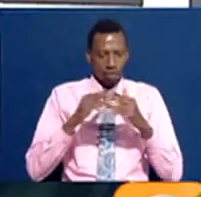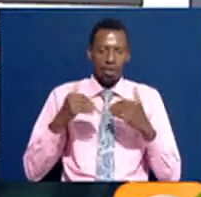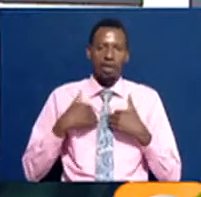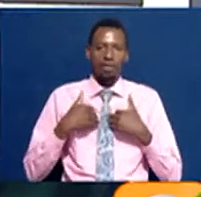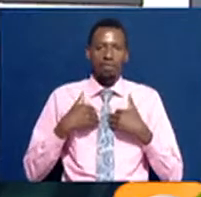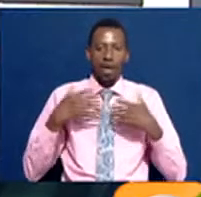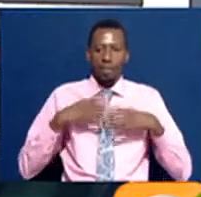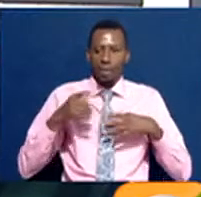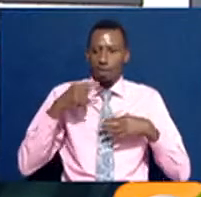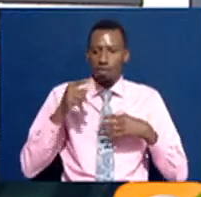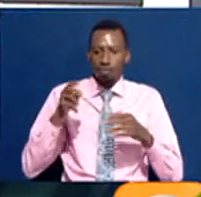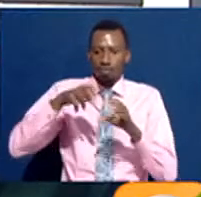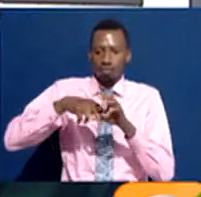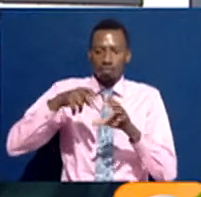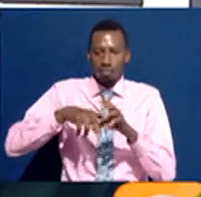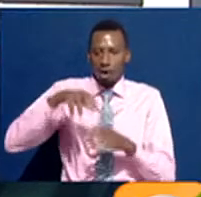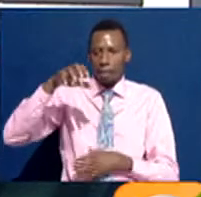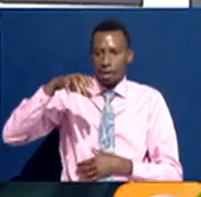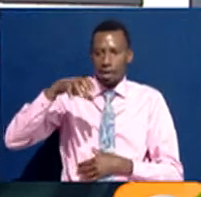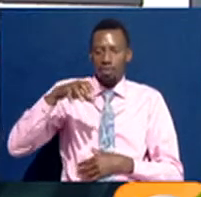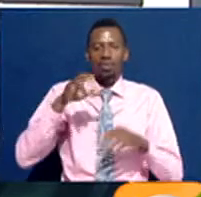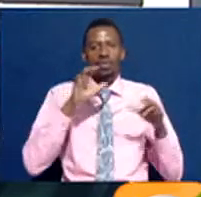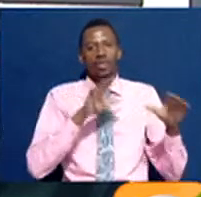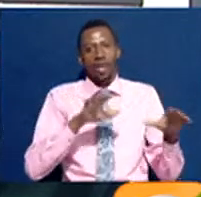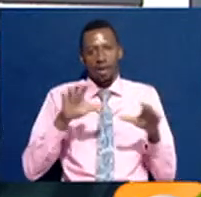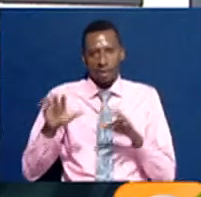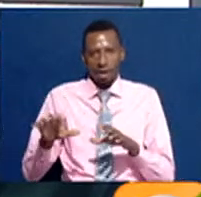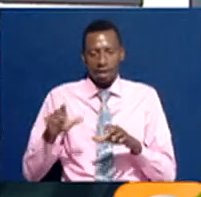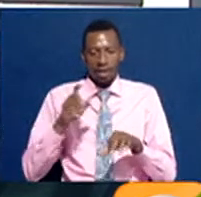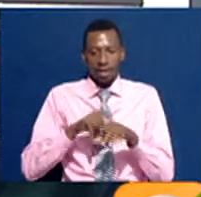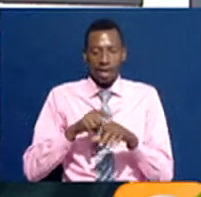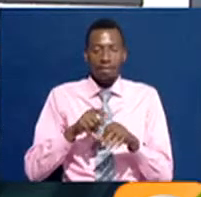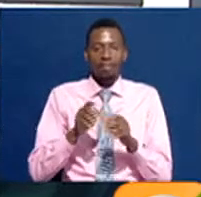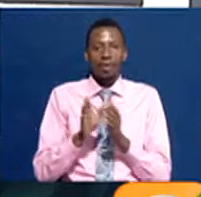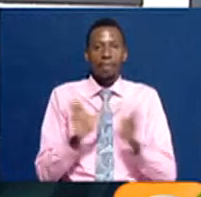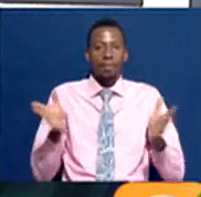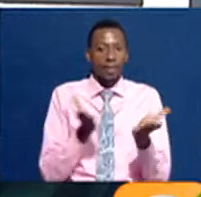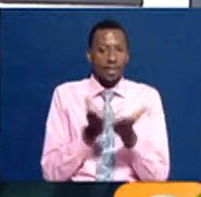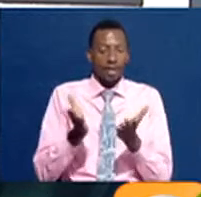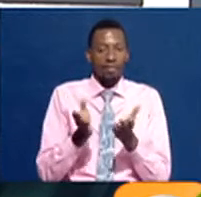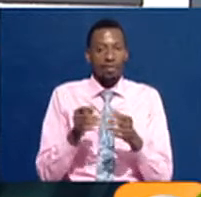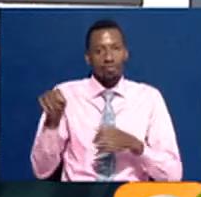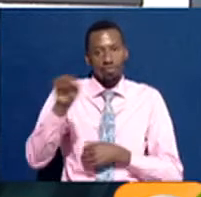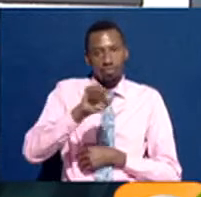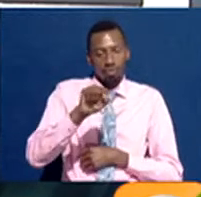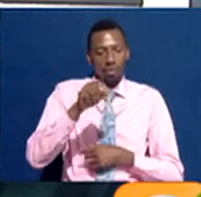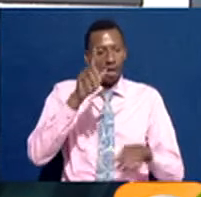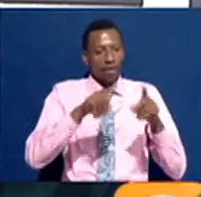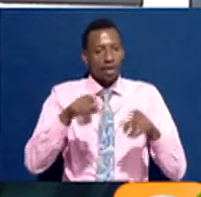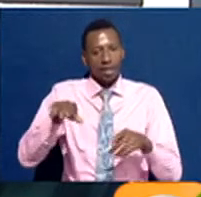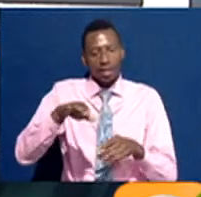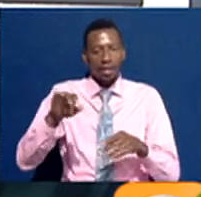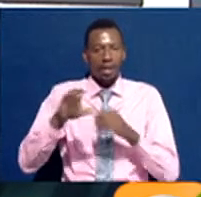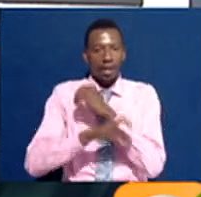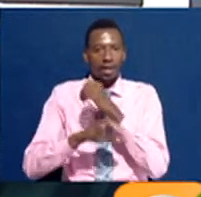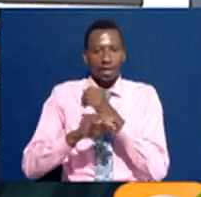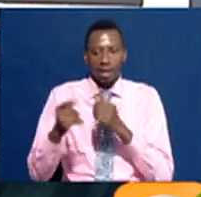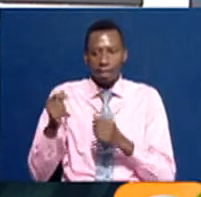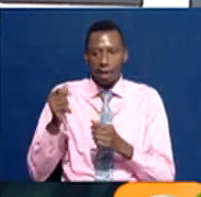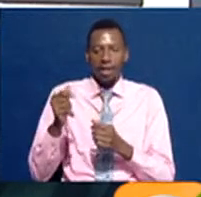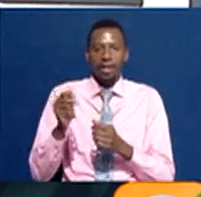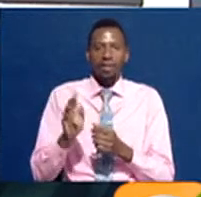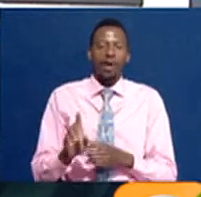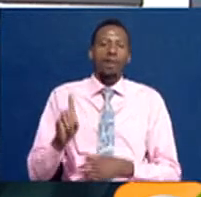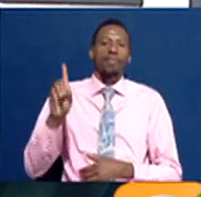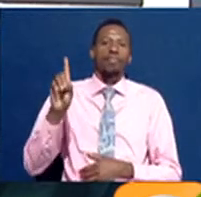first casualties of the increased fuel prices as public service vehicles in various parts of the country increased fares. Anger